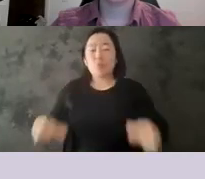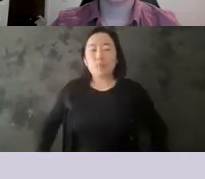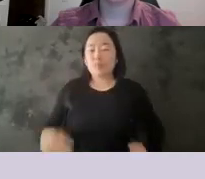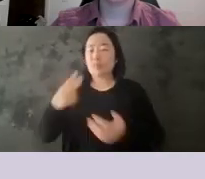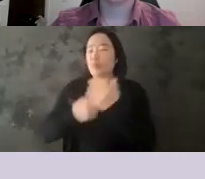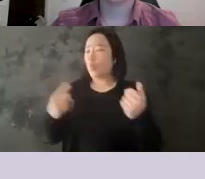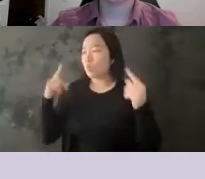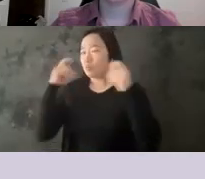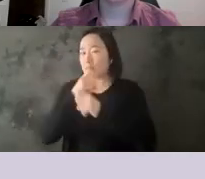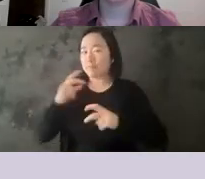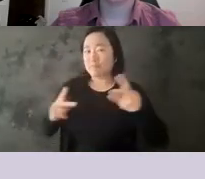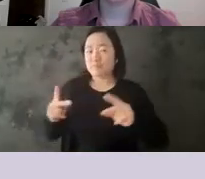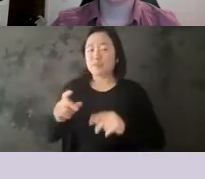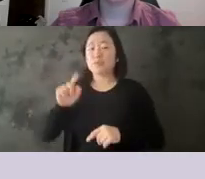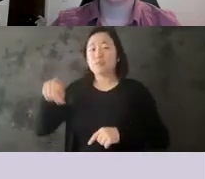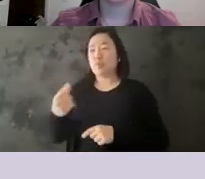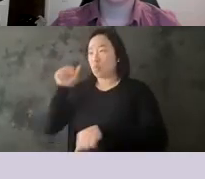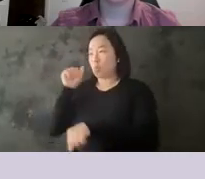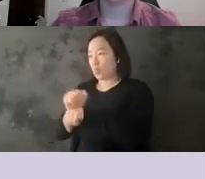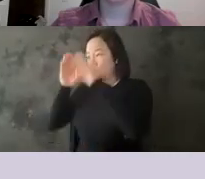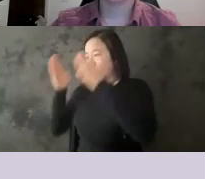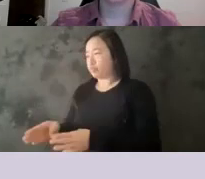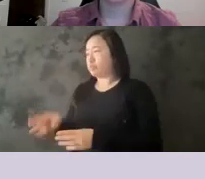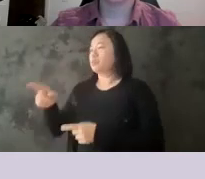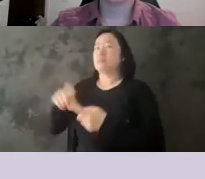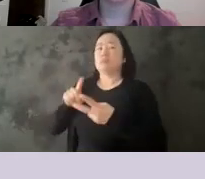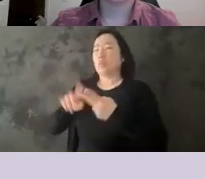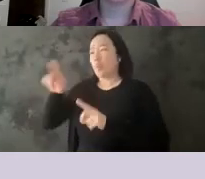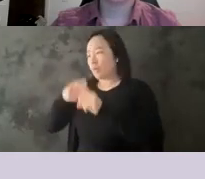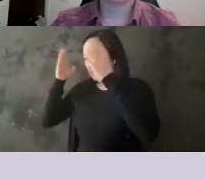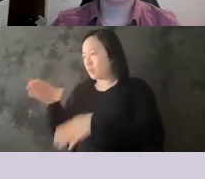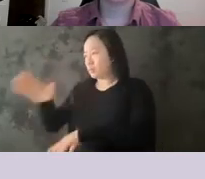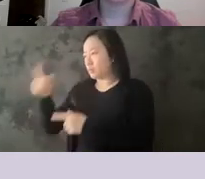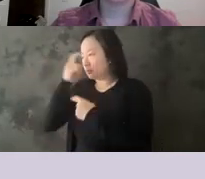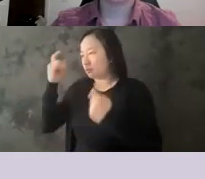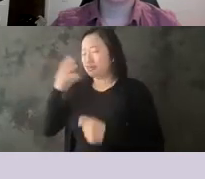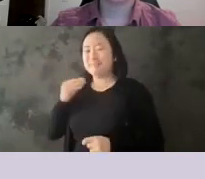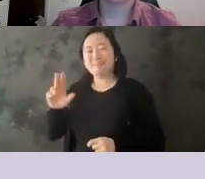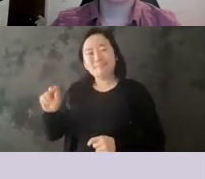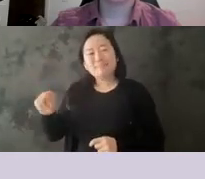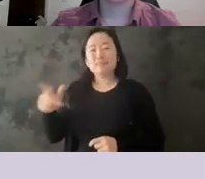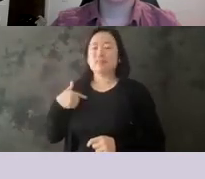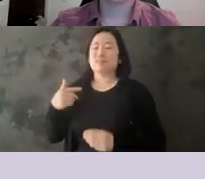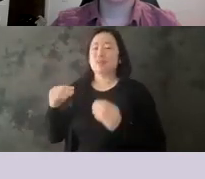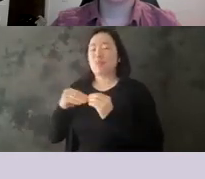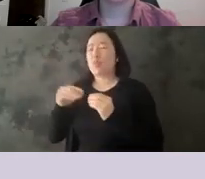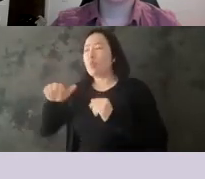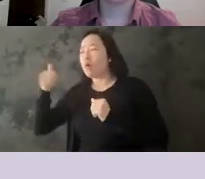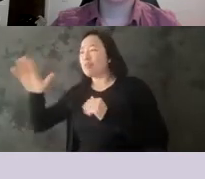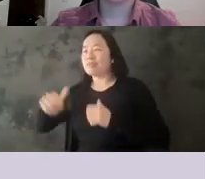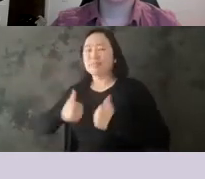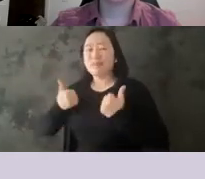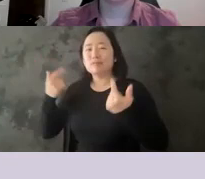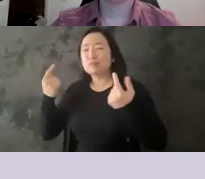things outside of their traumatic experiences. So maybe going beyond building rapport into focusing